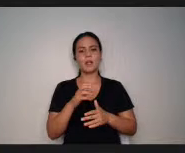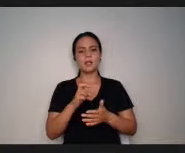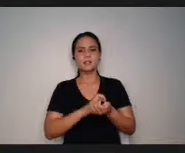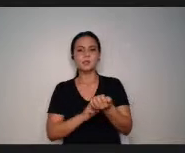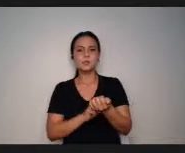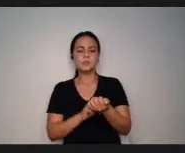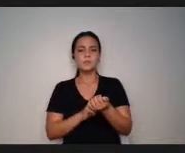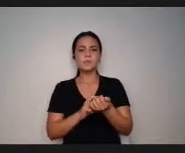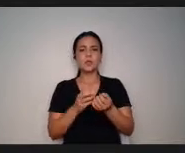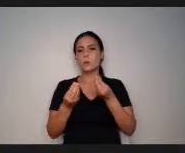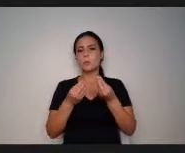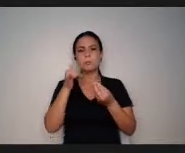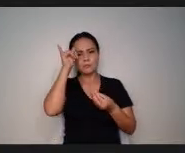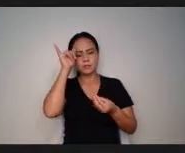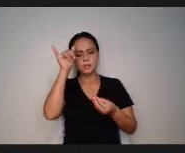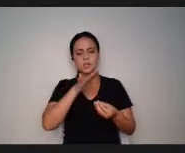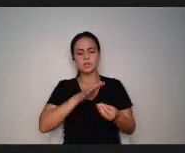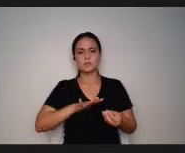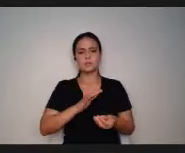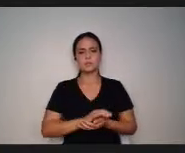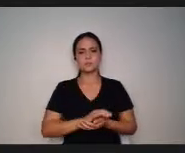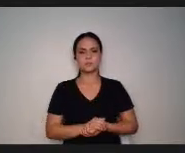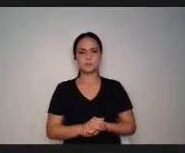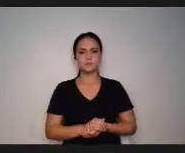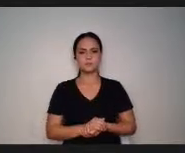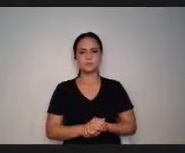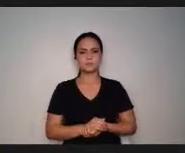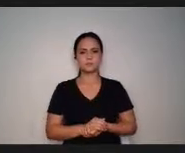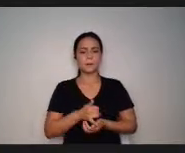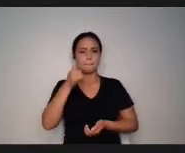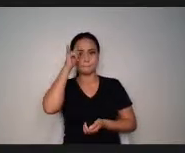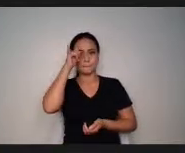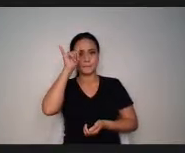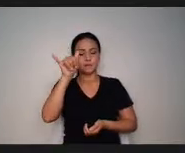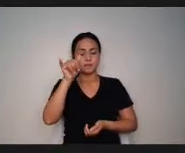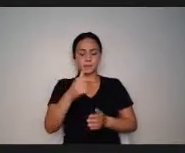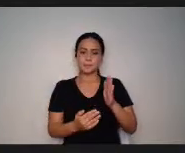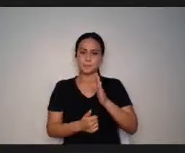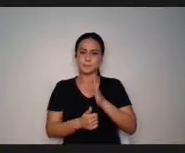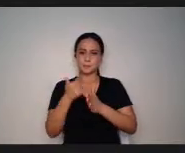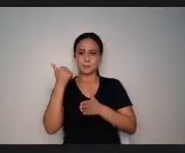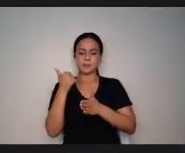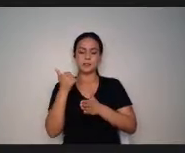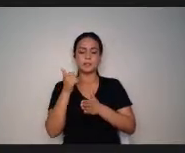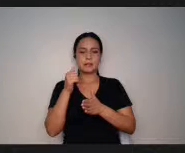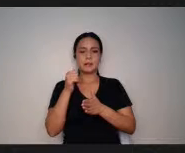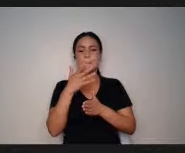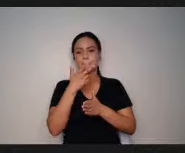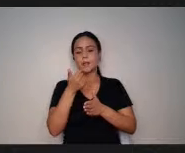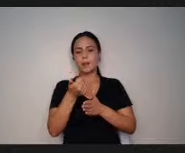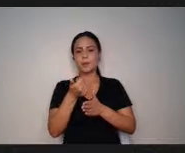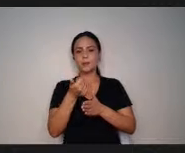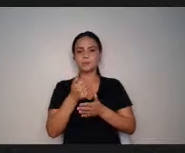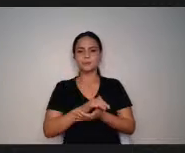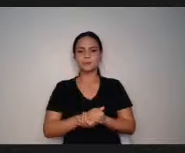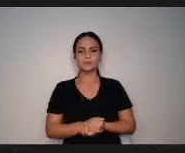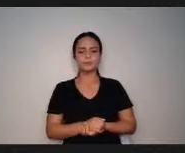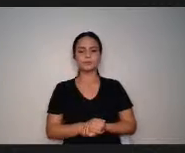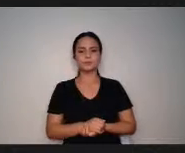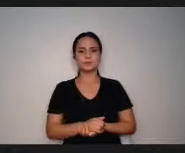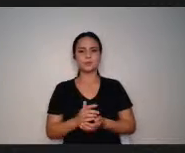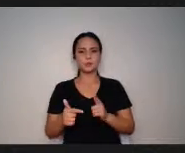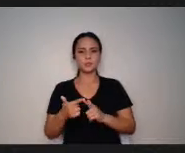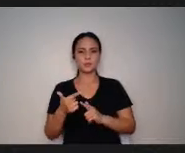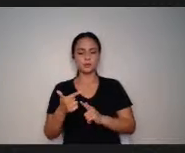Primary prevention is obviously always the most effective. Then of course reducing the stressor, and then lastly